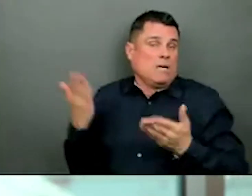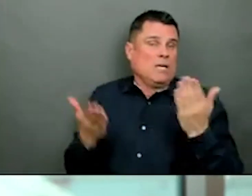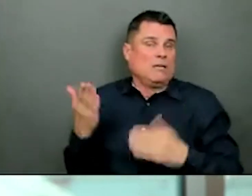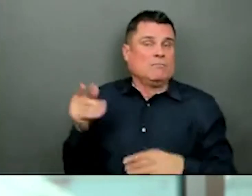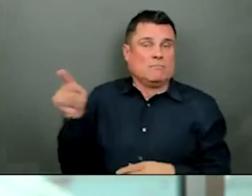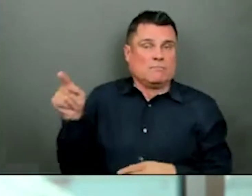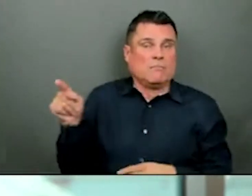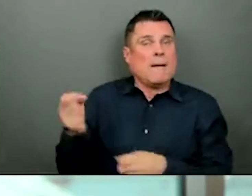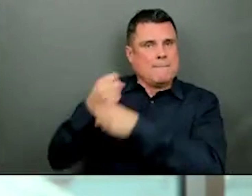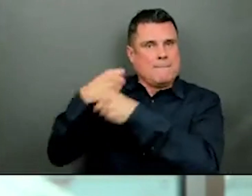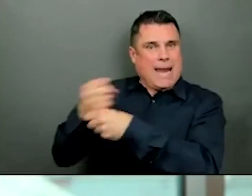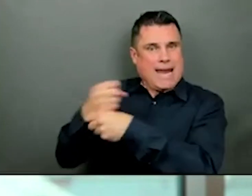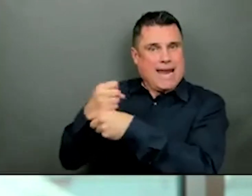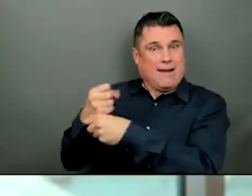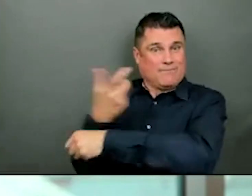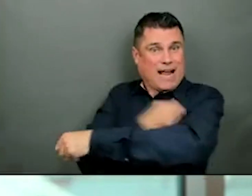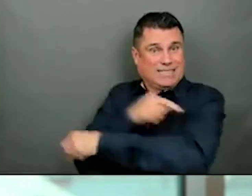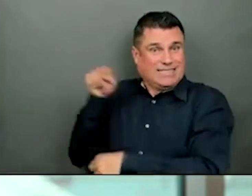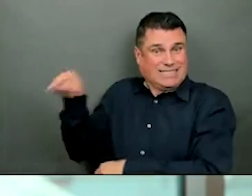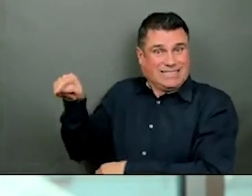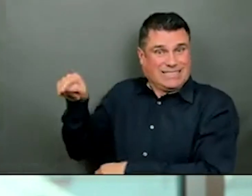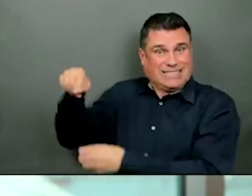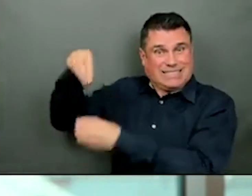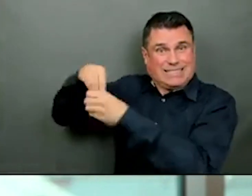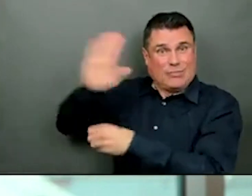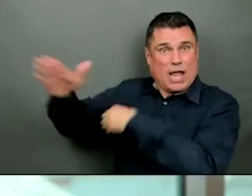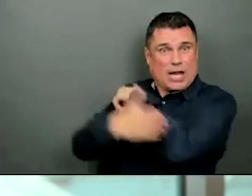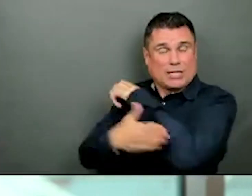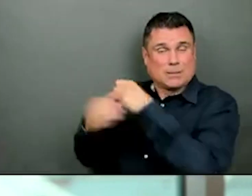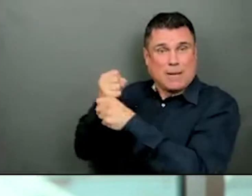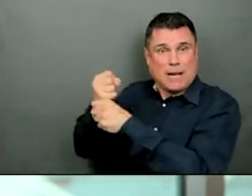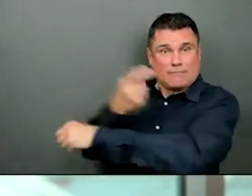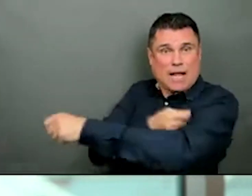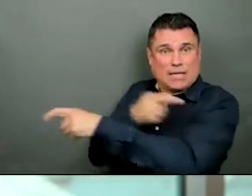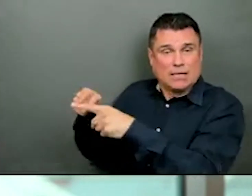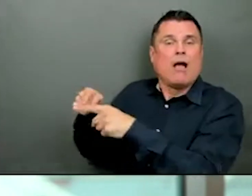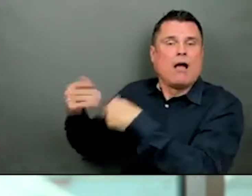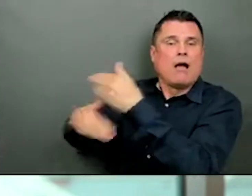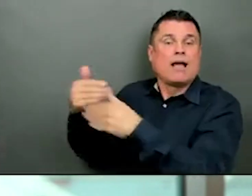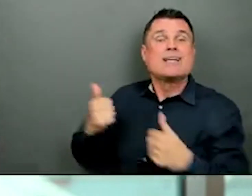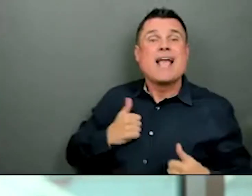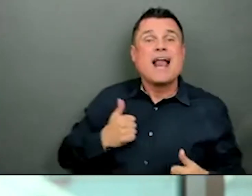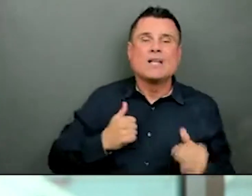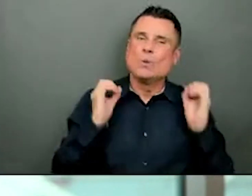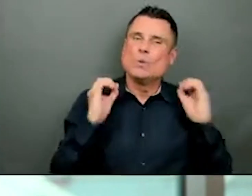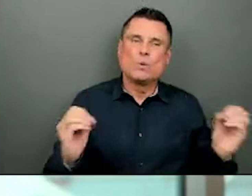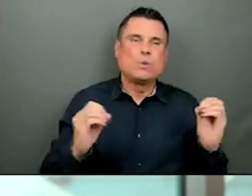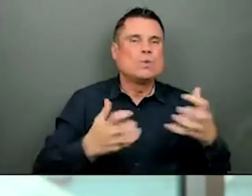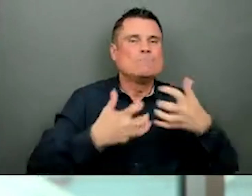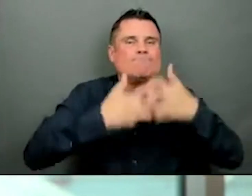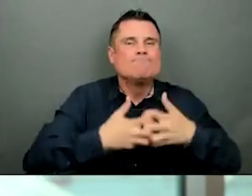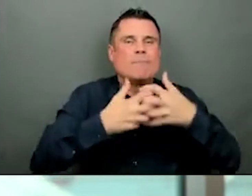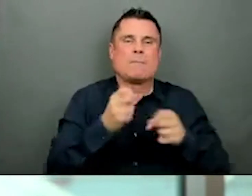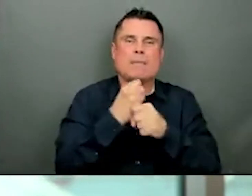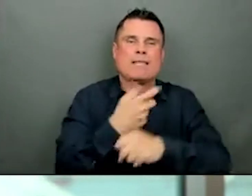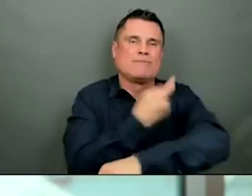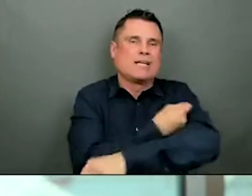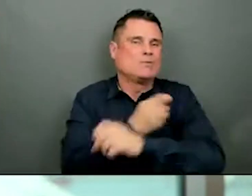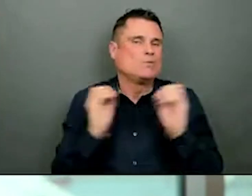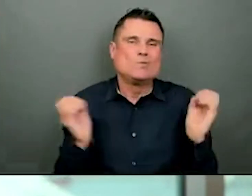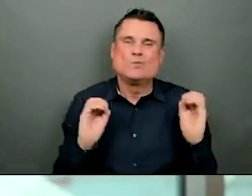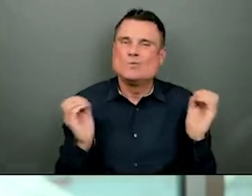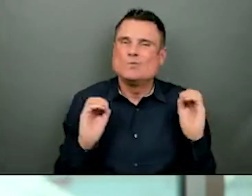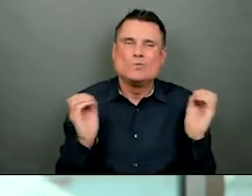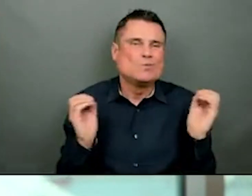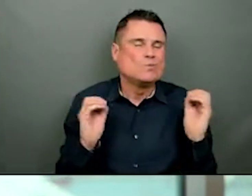vaccine, more demand for vaccine in an age cohort than you have vaccine available. There are some people who aren't going to be on that. But we're working